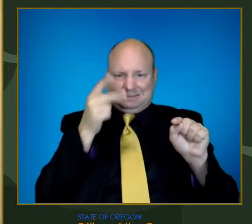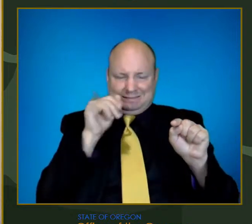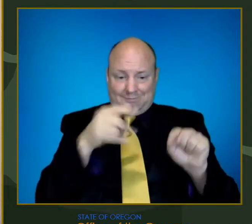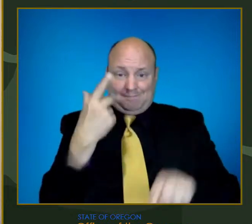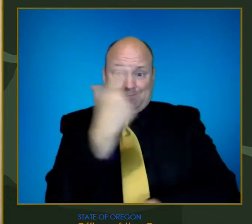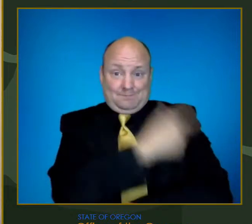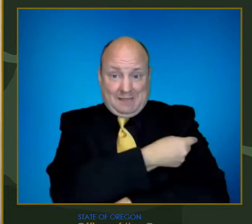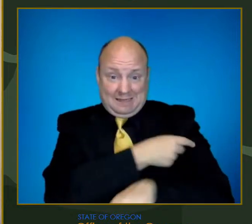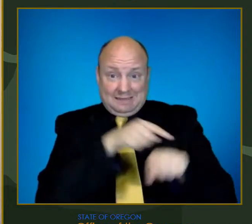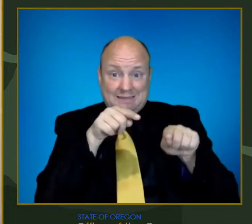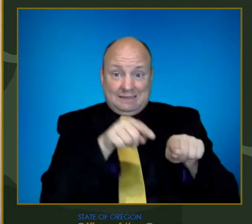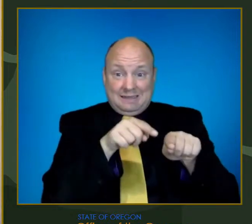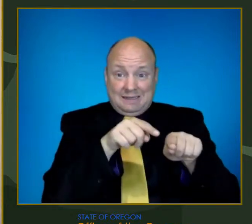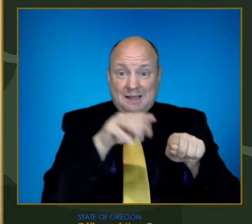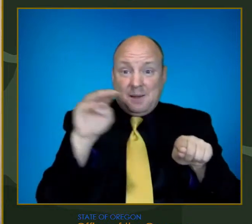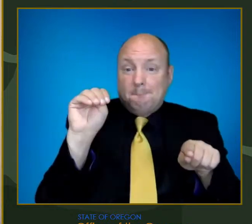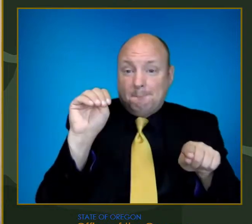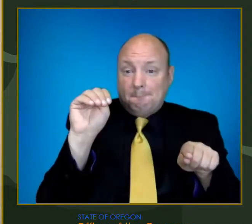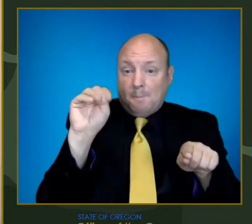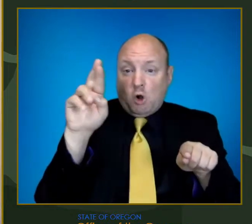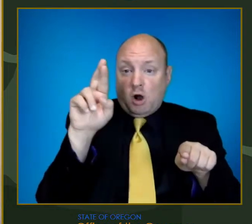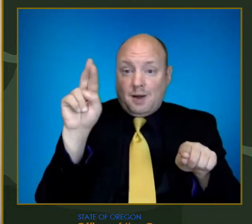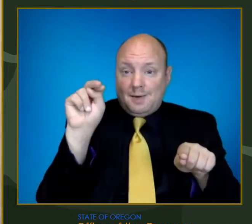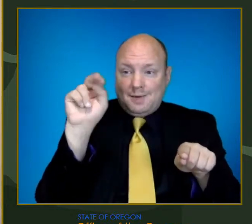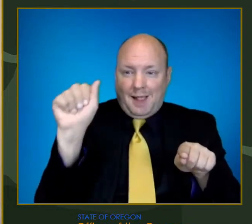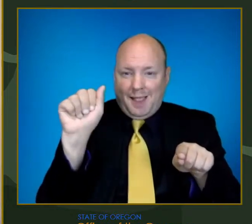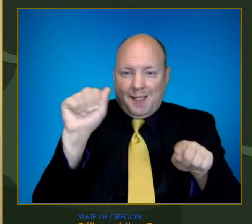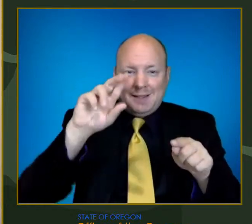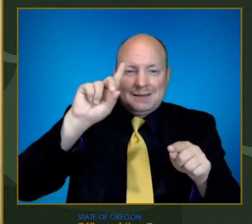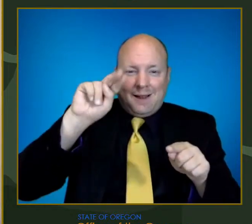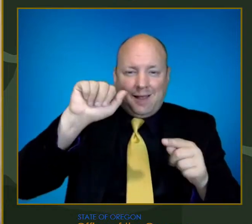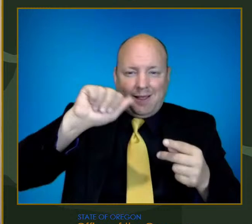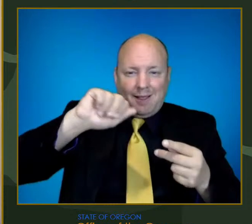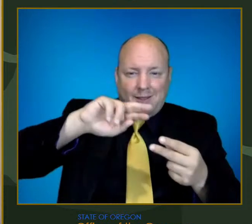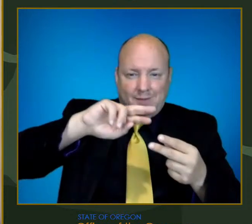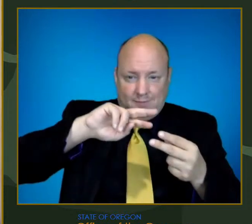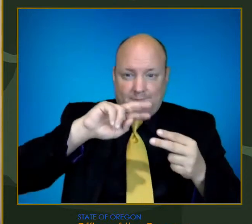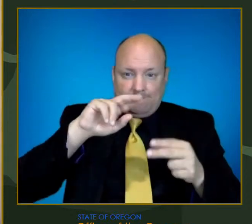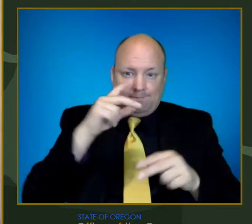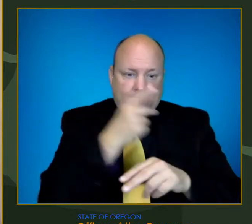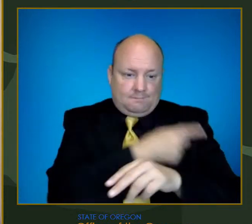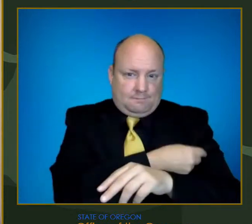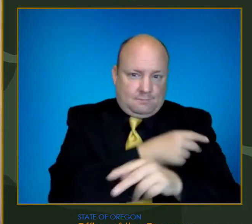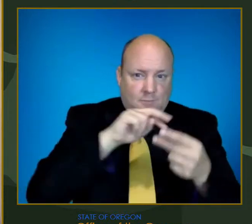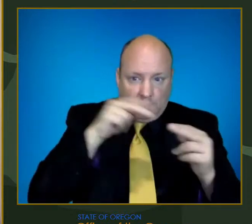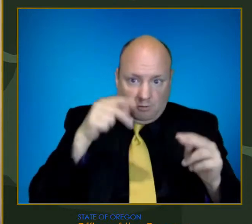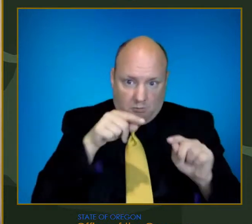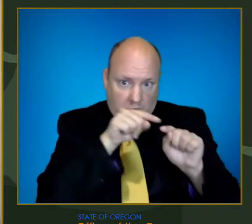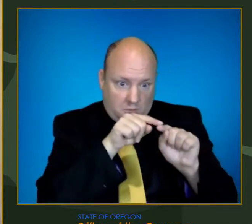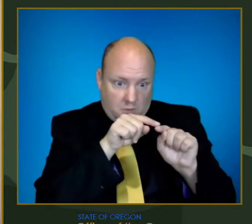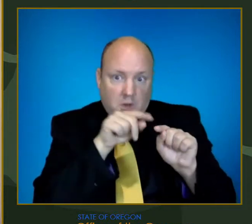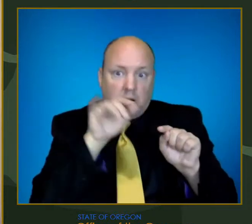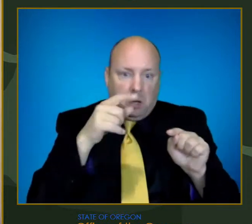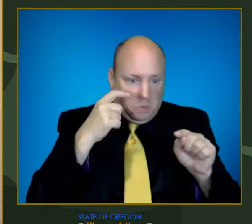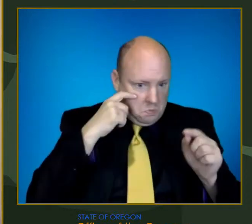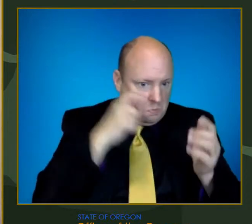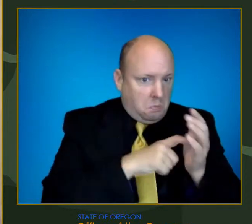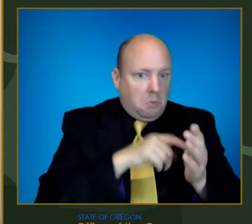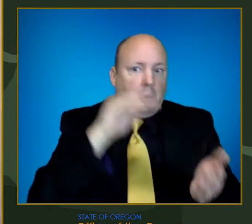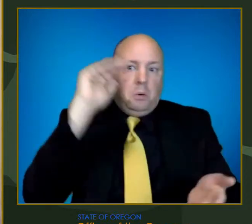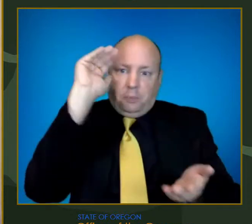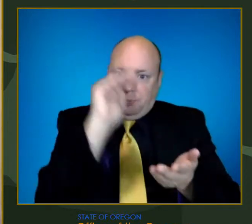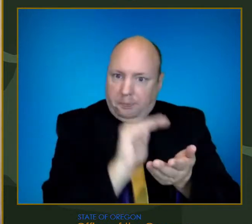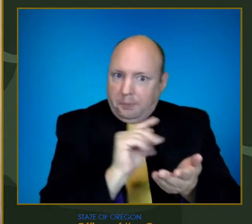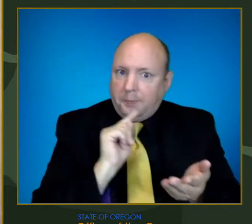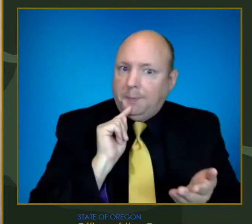mRNA vaccine, remain highly effective against preventing serious disease, including hospitalization and death. That holds true